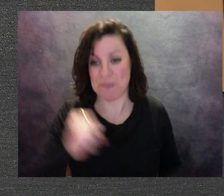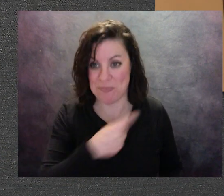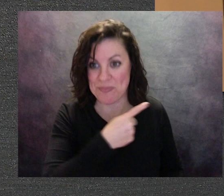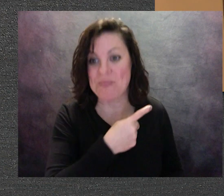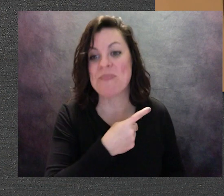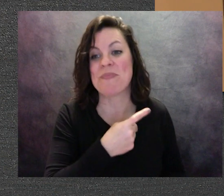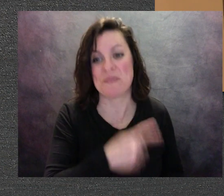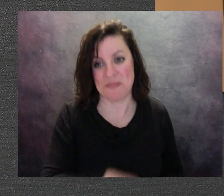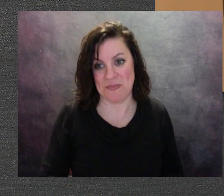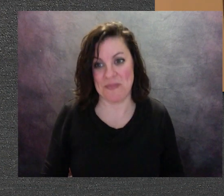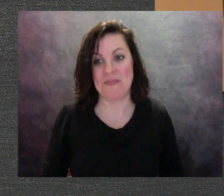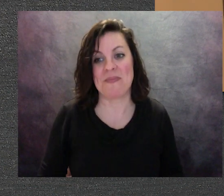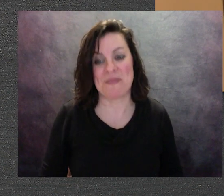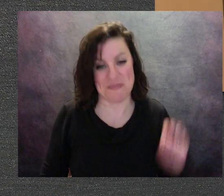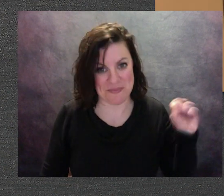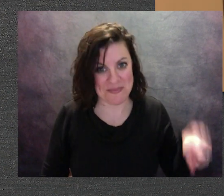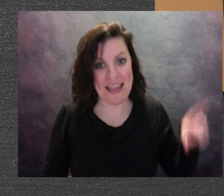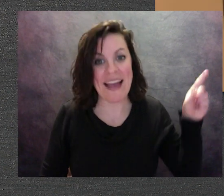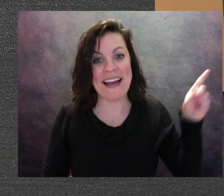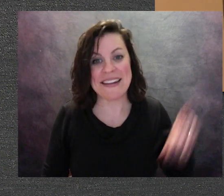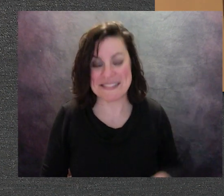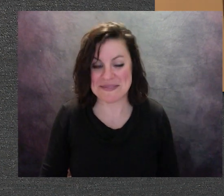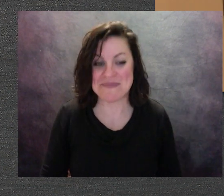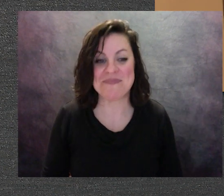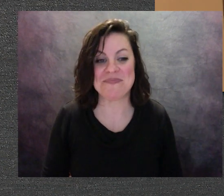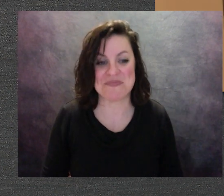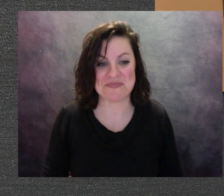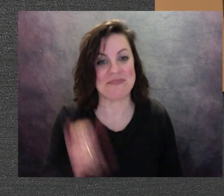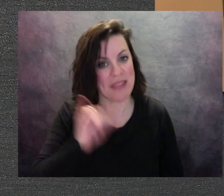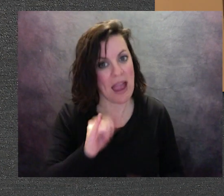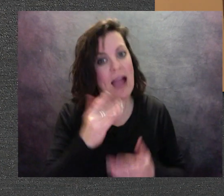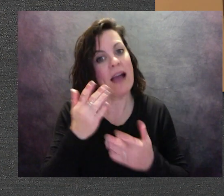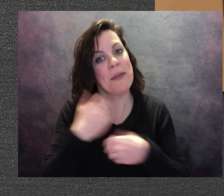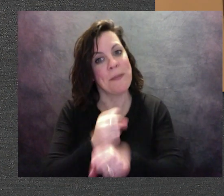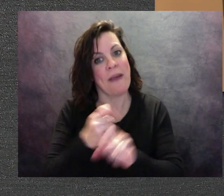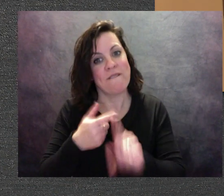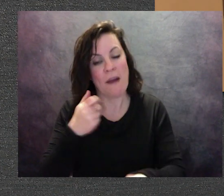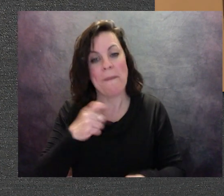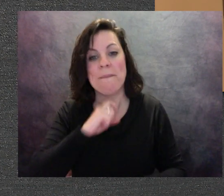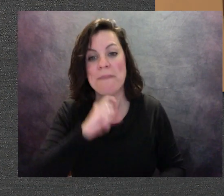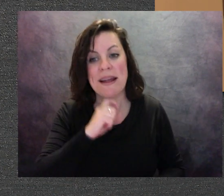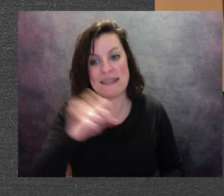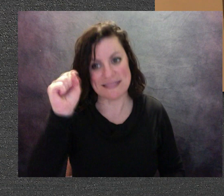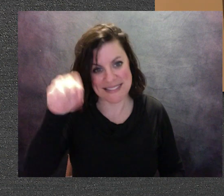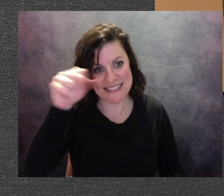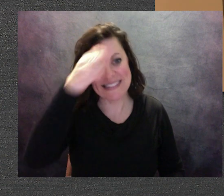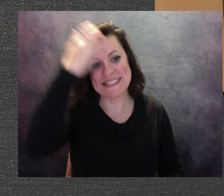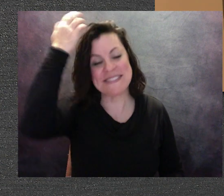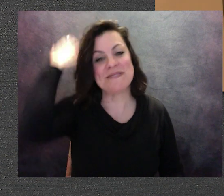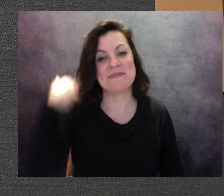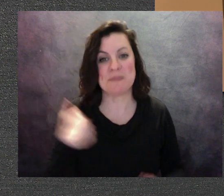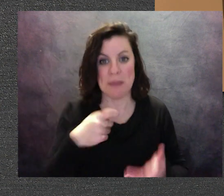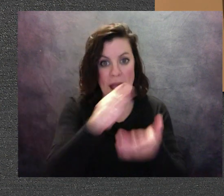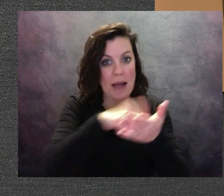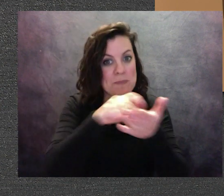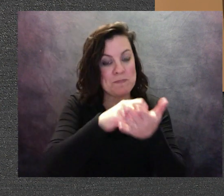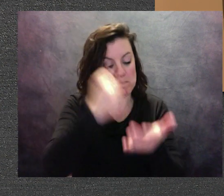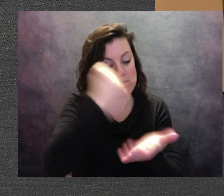metal. So that is yes. Yes. Yes, yes, yes,